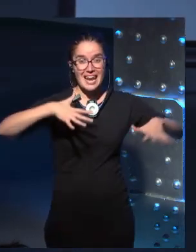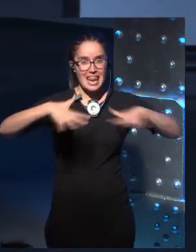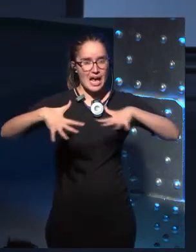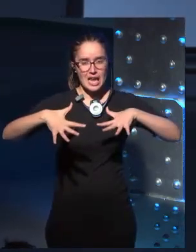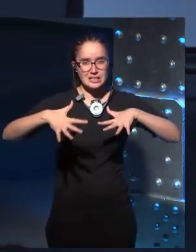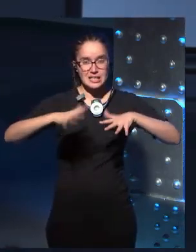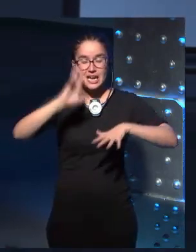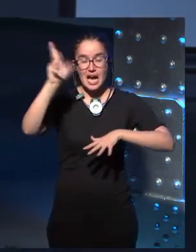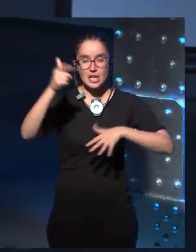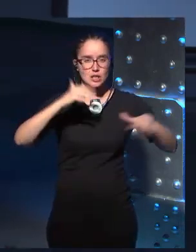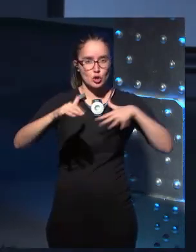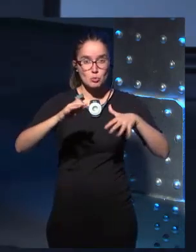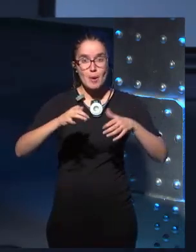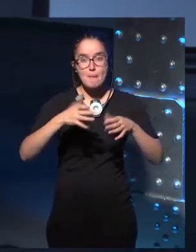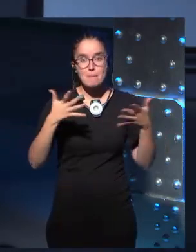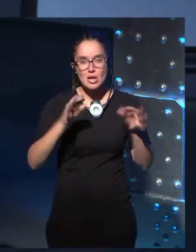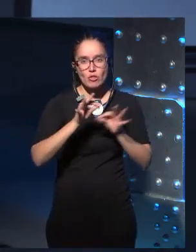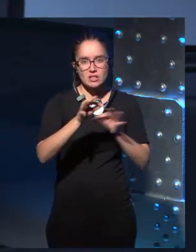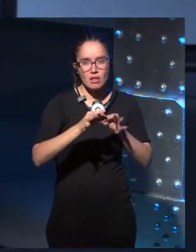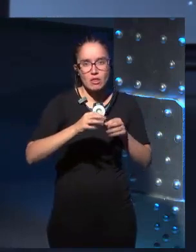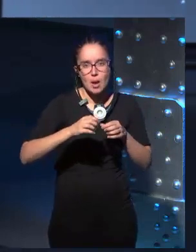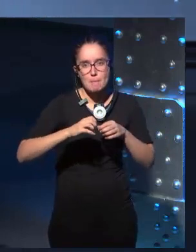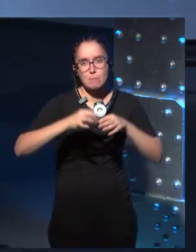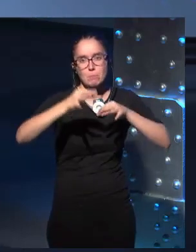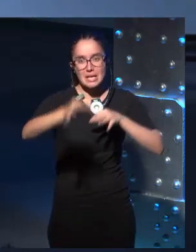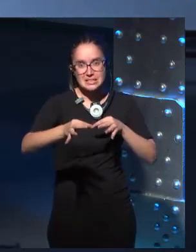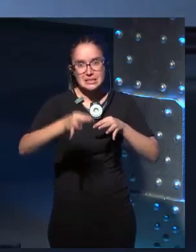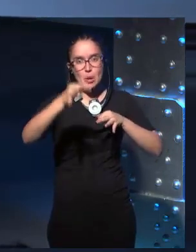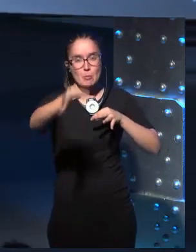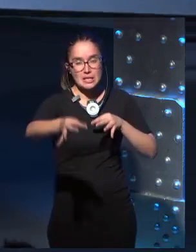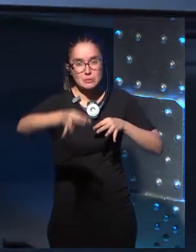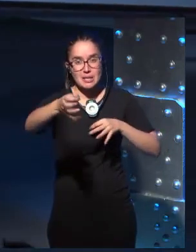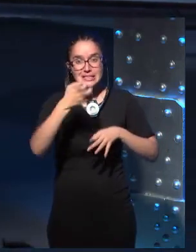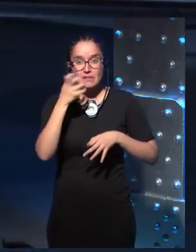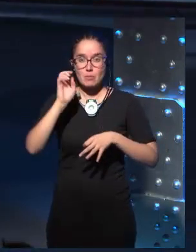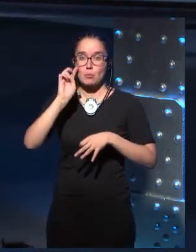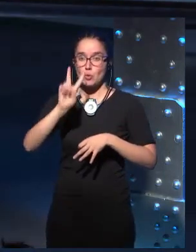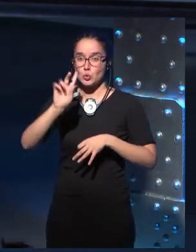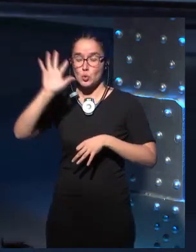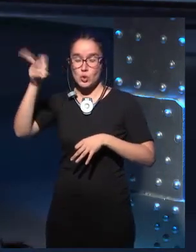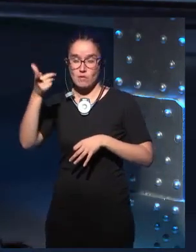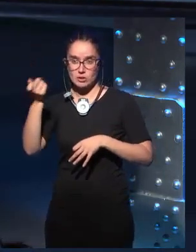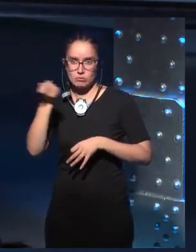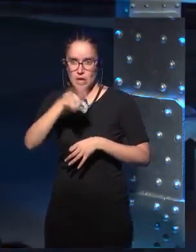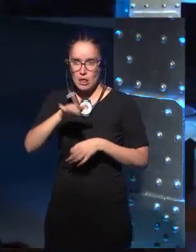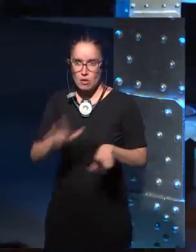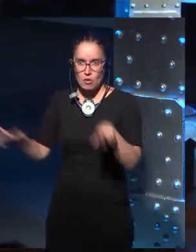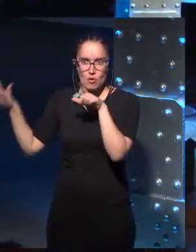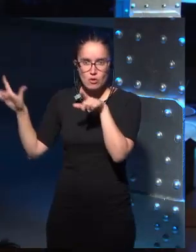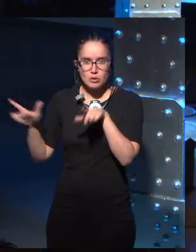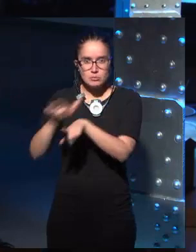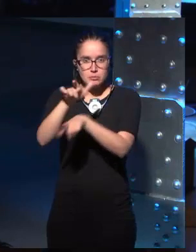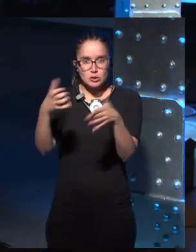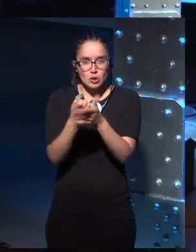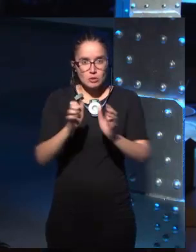stretches. Now if you look at the universe like this for a second, then you might think that everybody's moving away from you, but so would you.